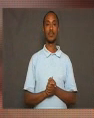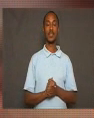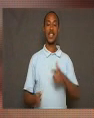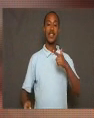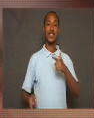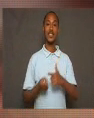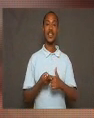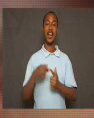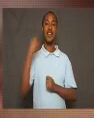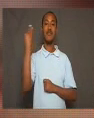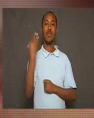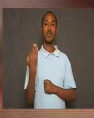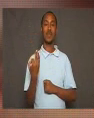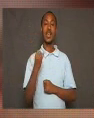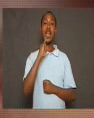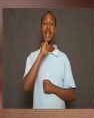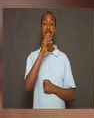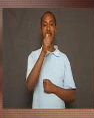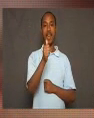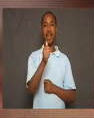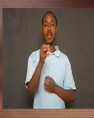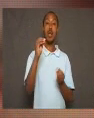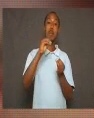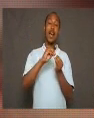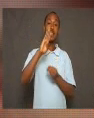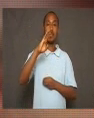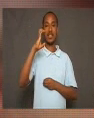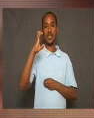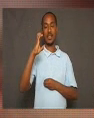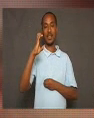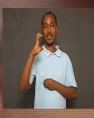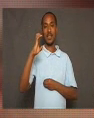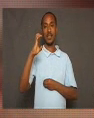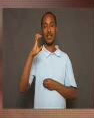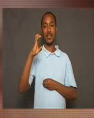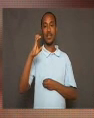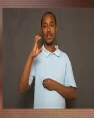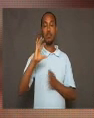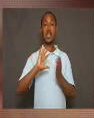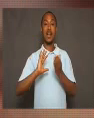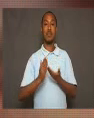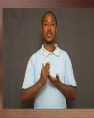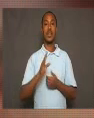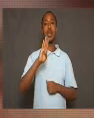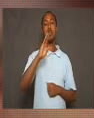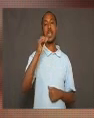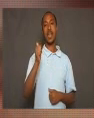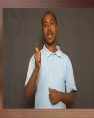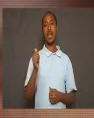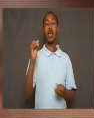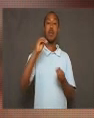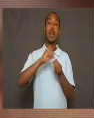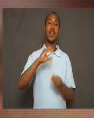The second form is A plus BC becomes